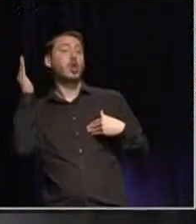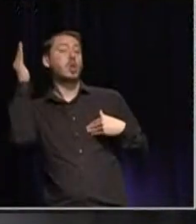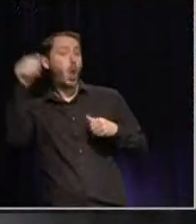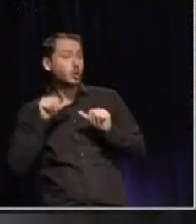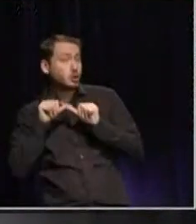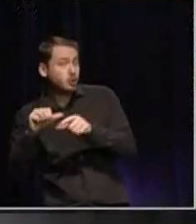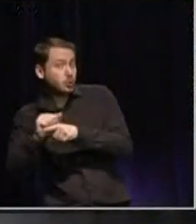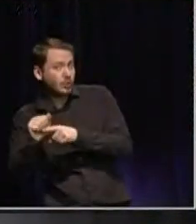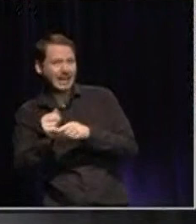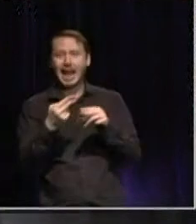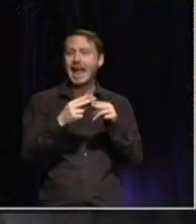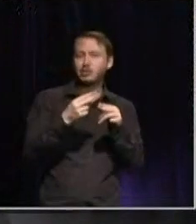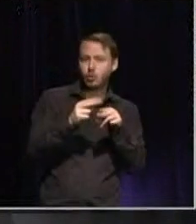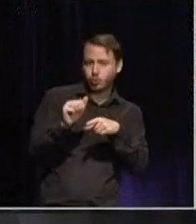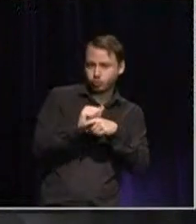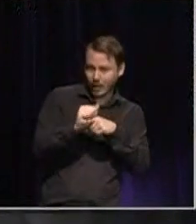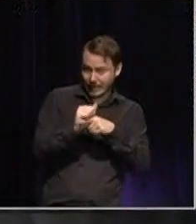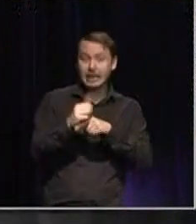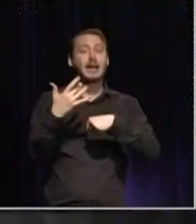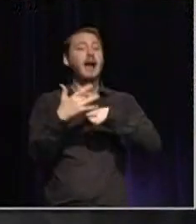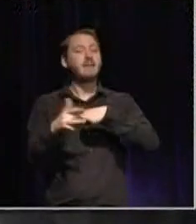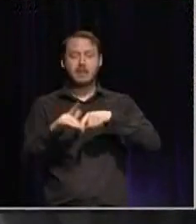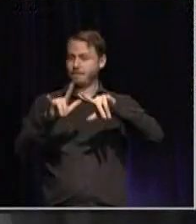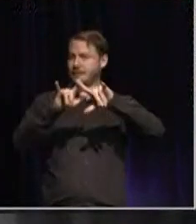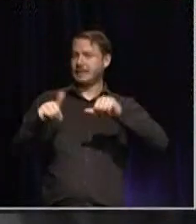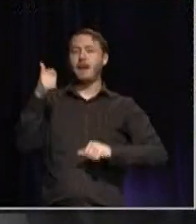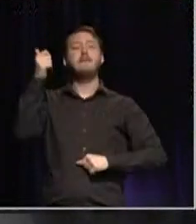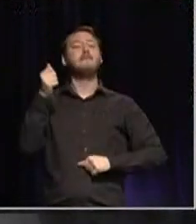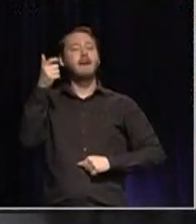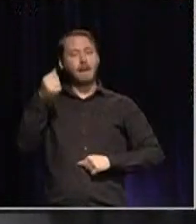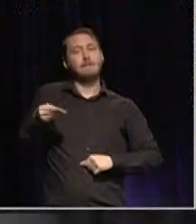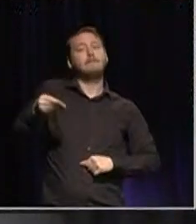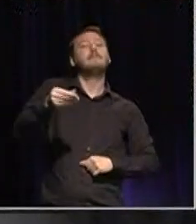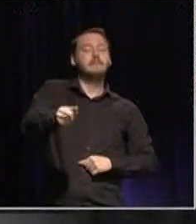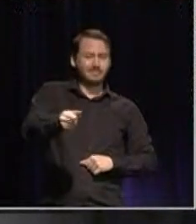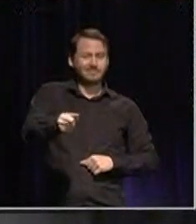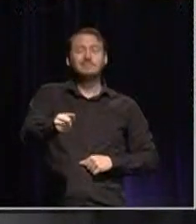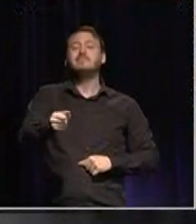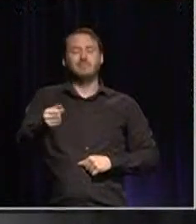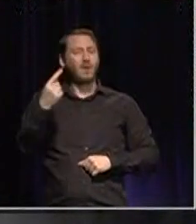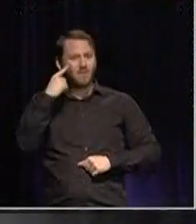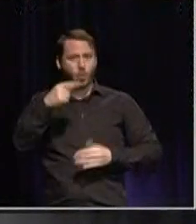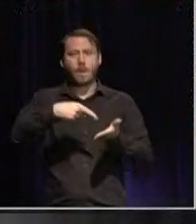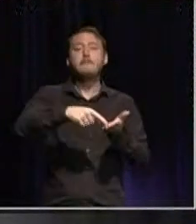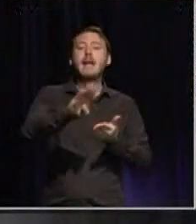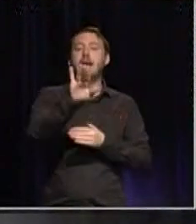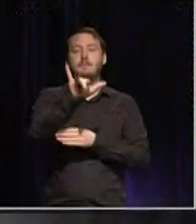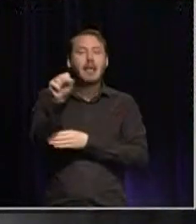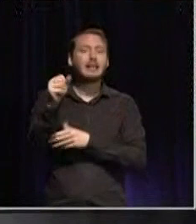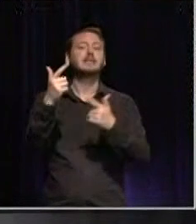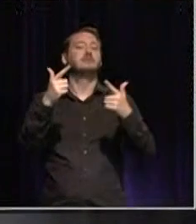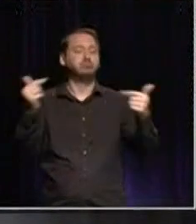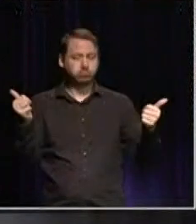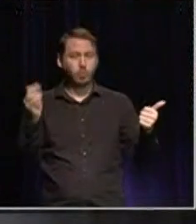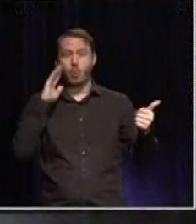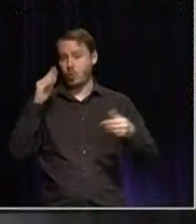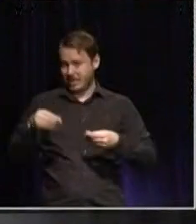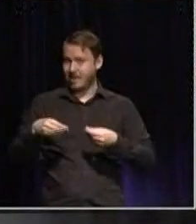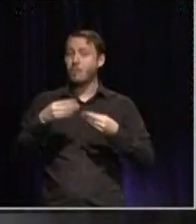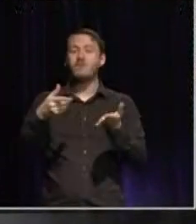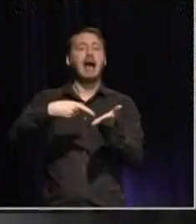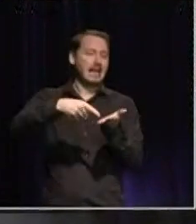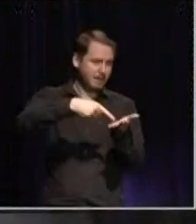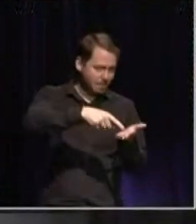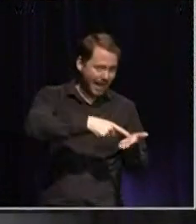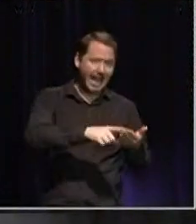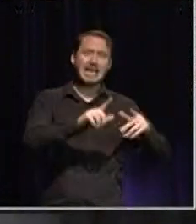available while you receive a stipend to make ends meet. Those training programs will provide a stipend while